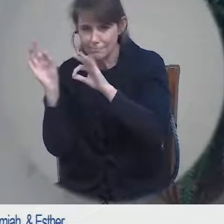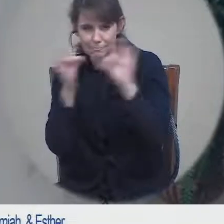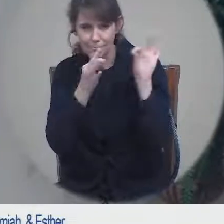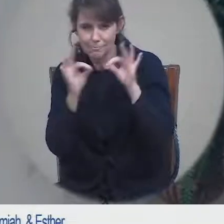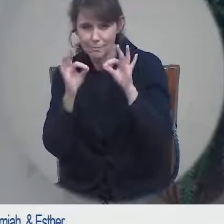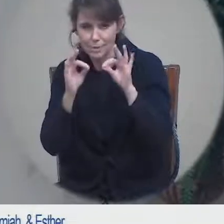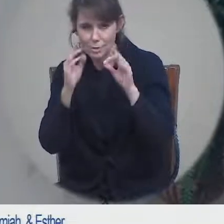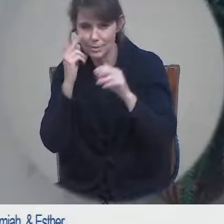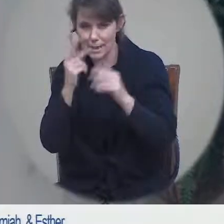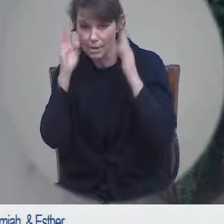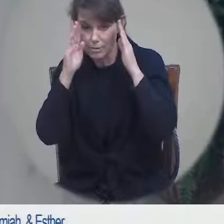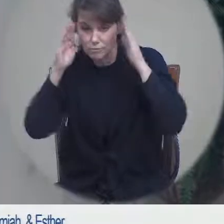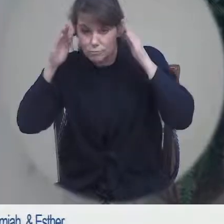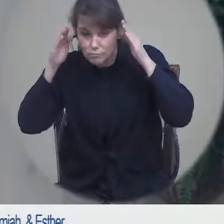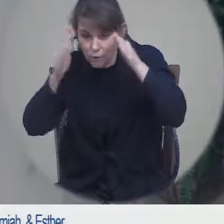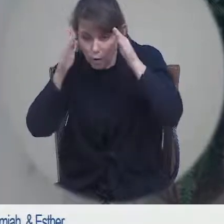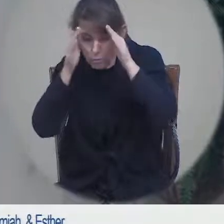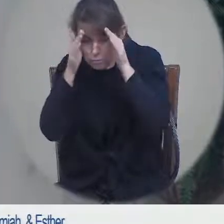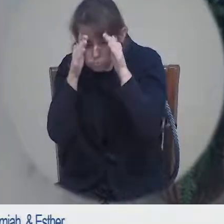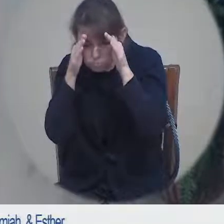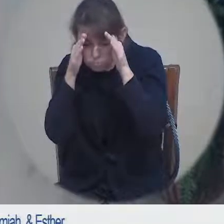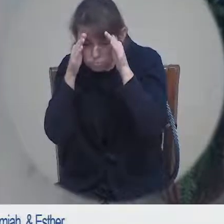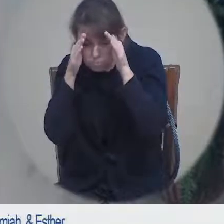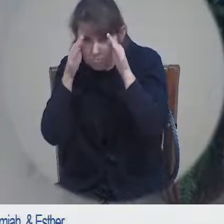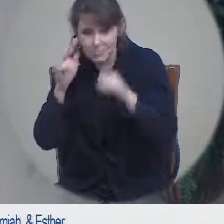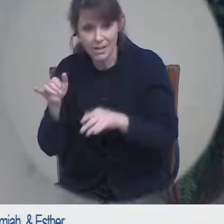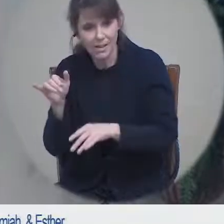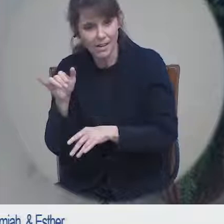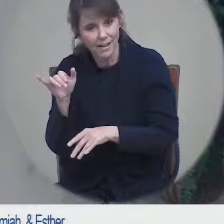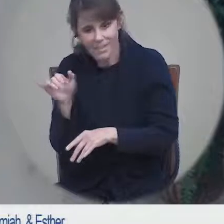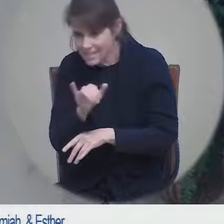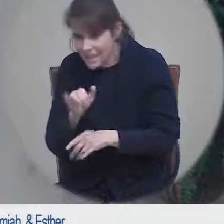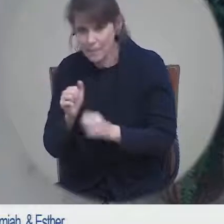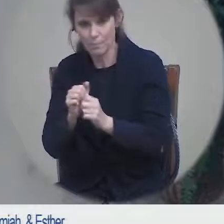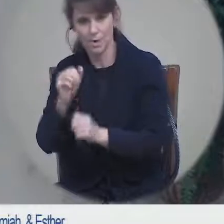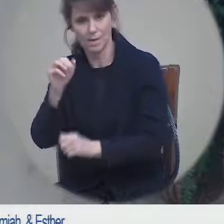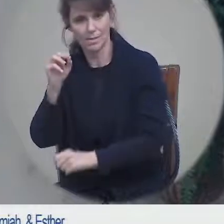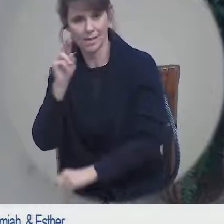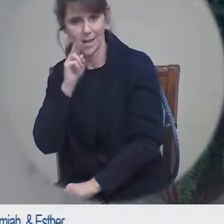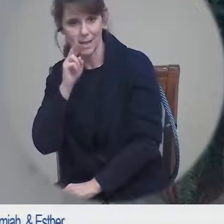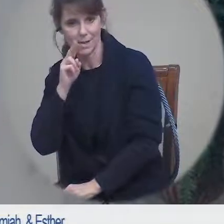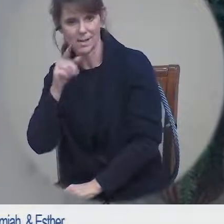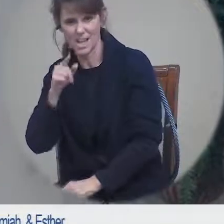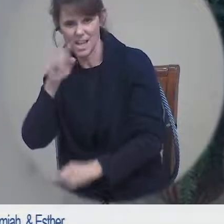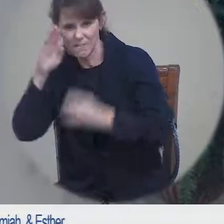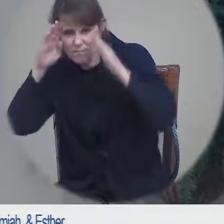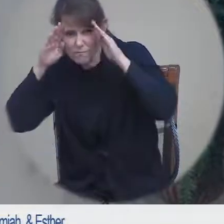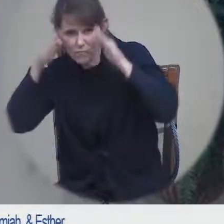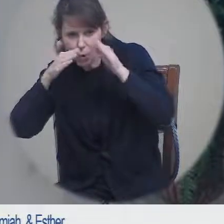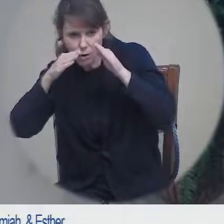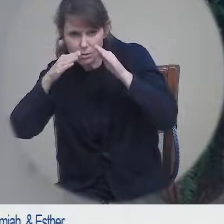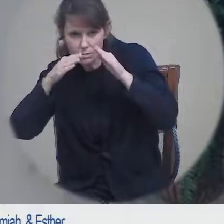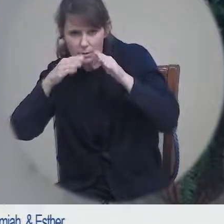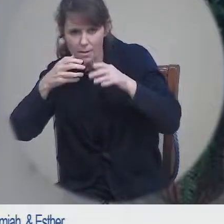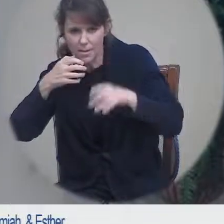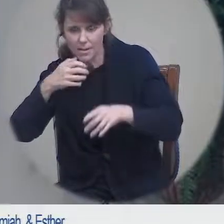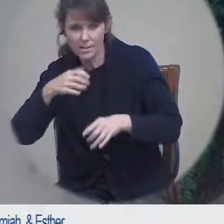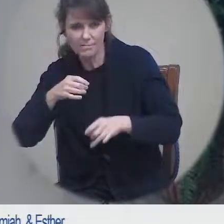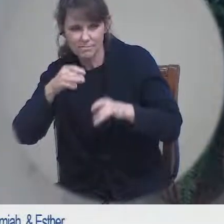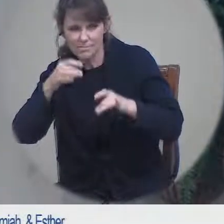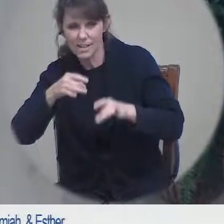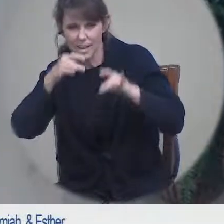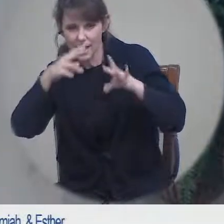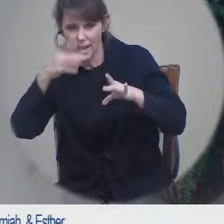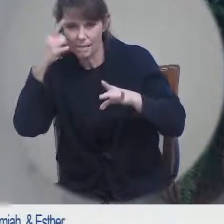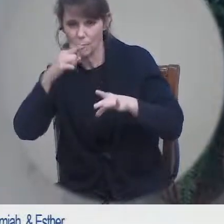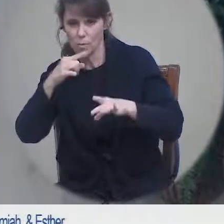Mordecai. The embarrassed, and he wasn't willing to listen to any wisdom or any counter argument. And